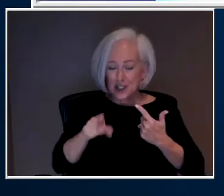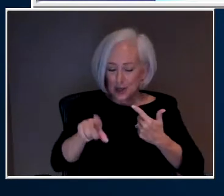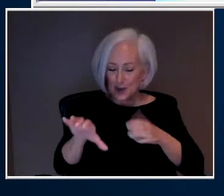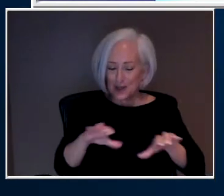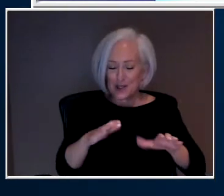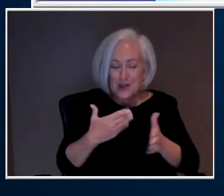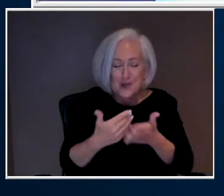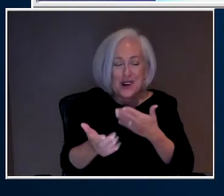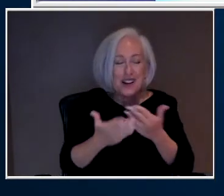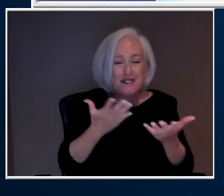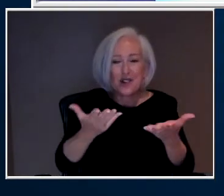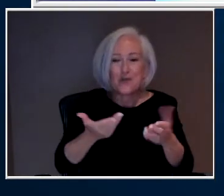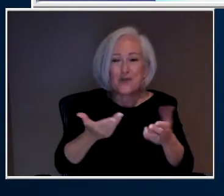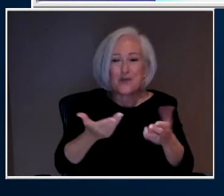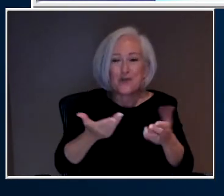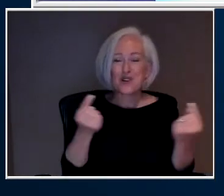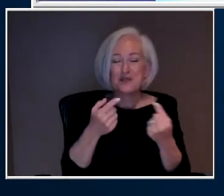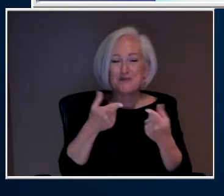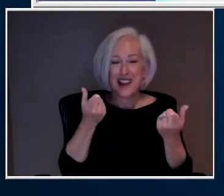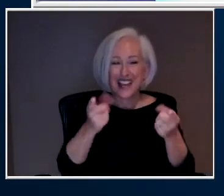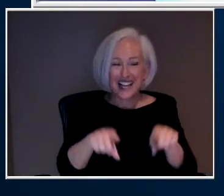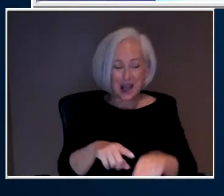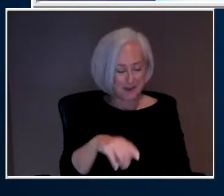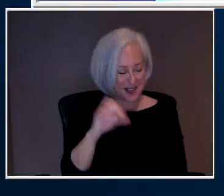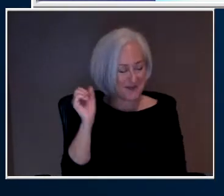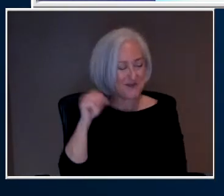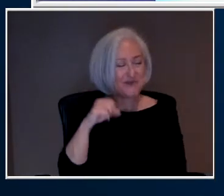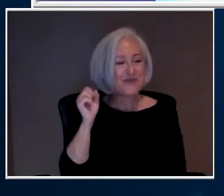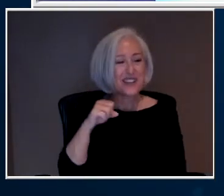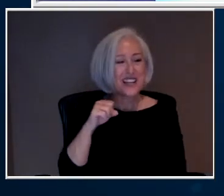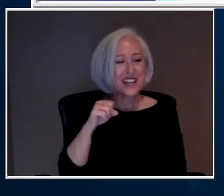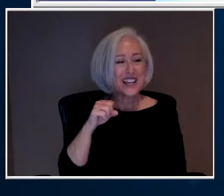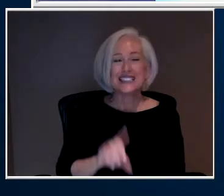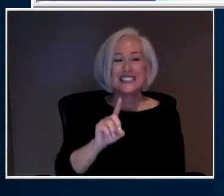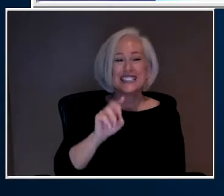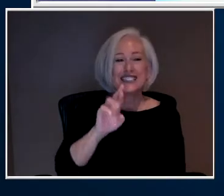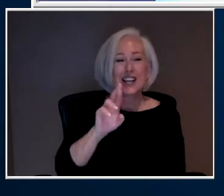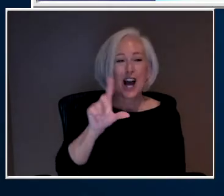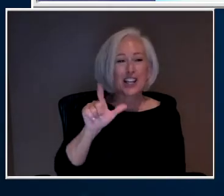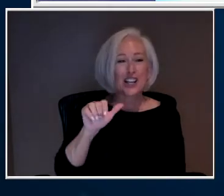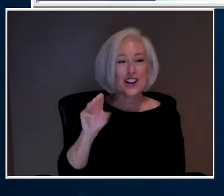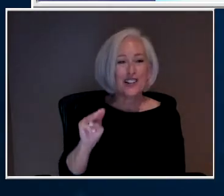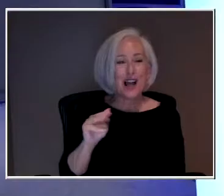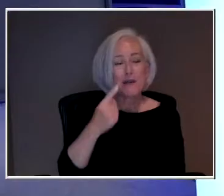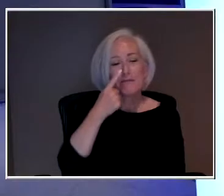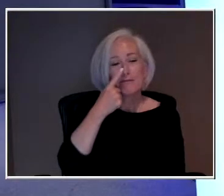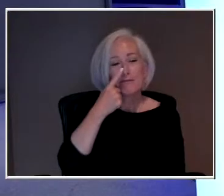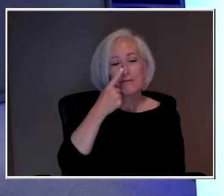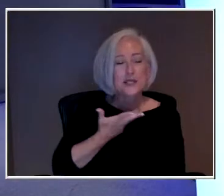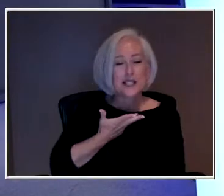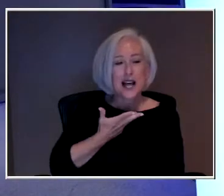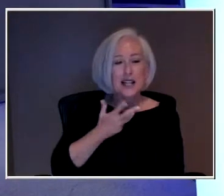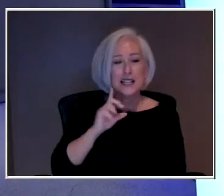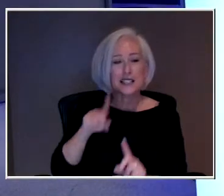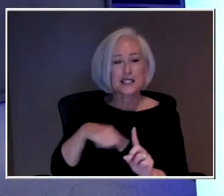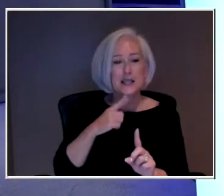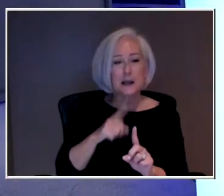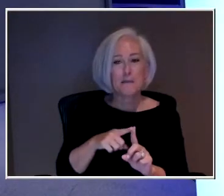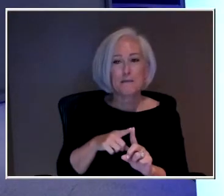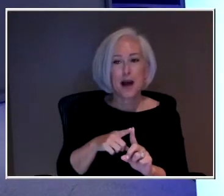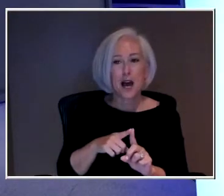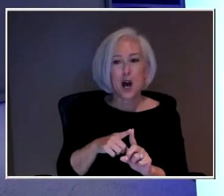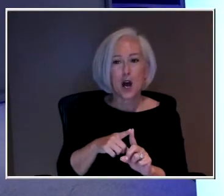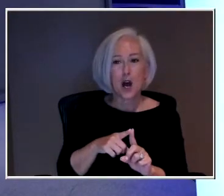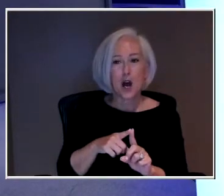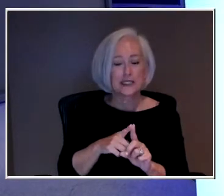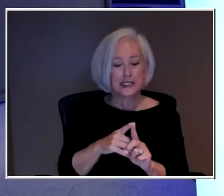pre-pain. Yes. Dr. Lamb, can you talk to us a little bit about any common denominators when it